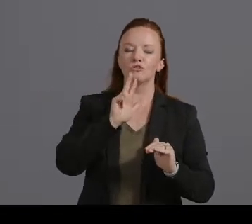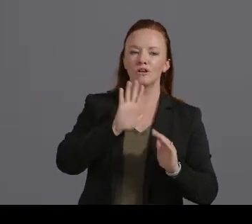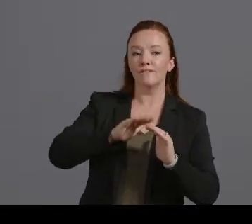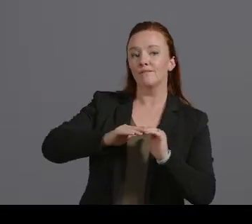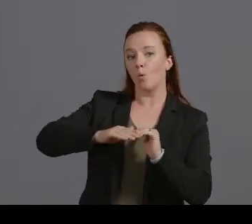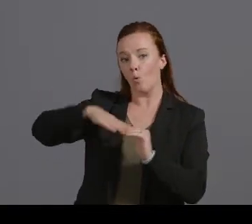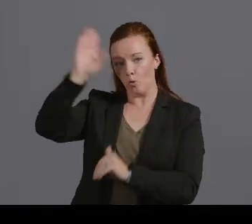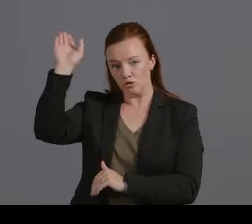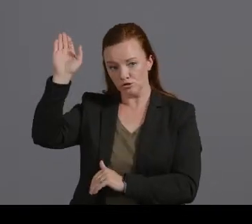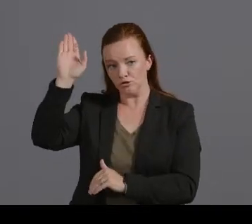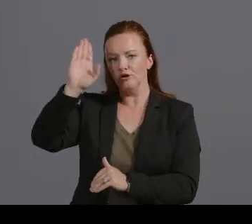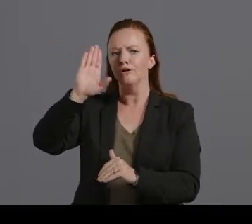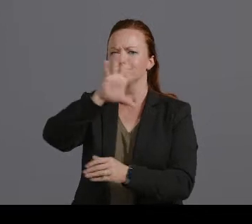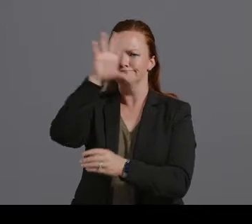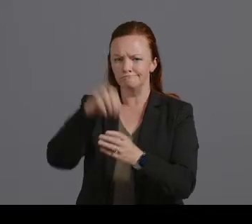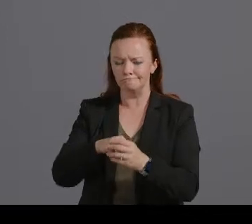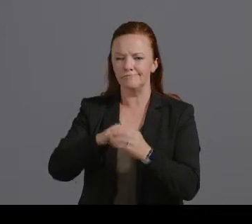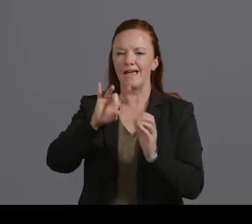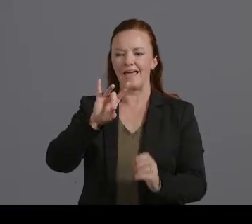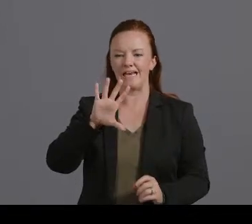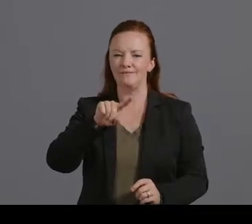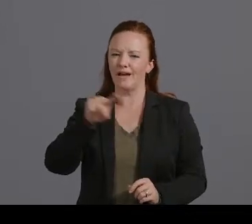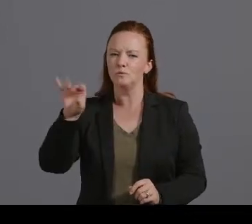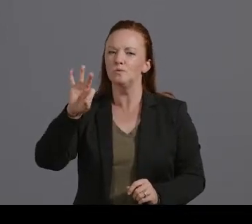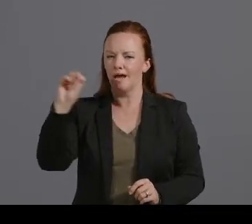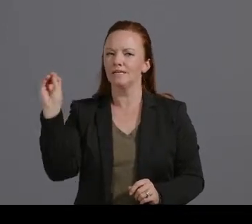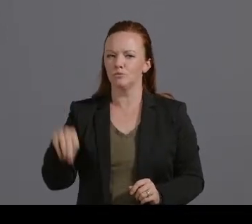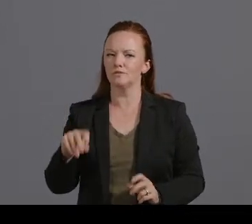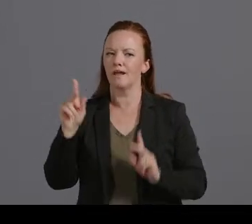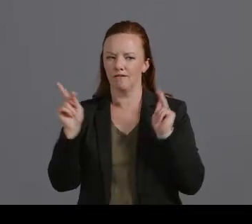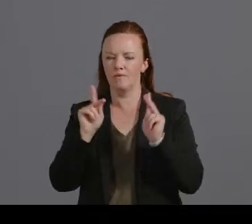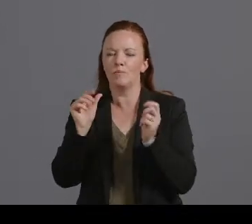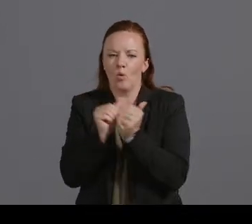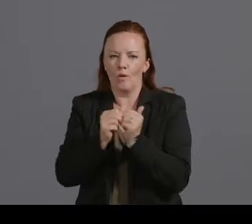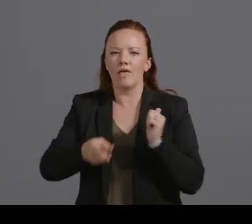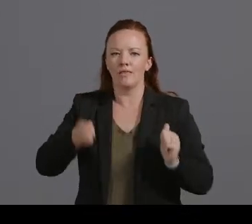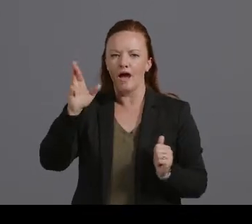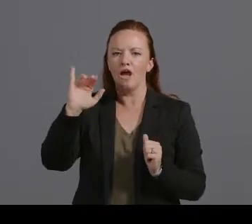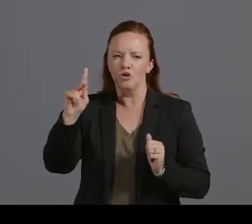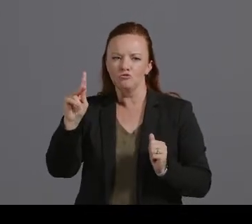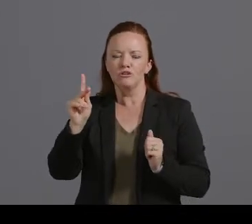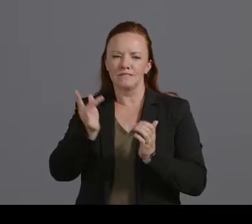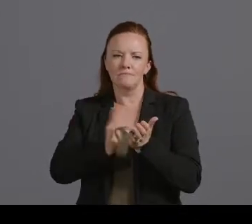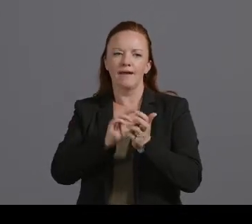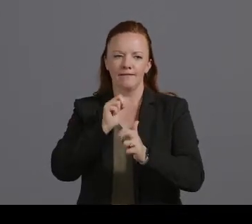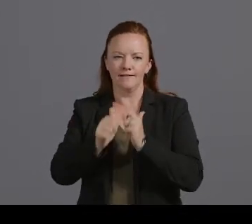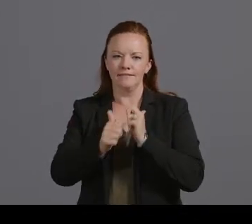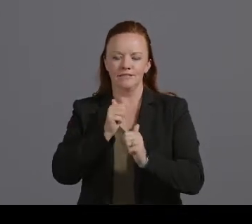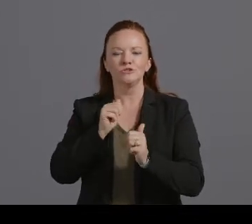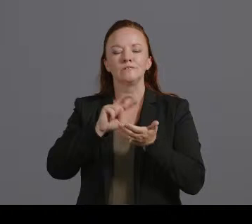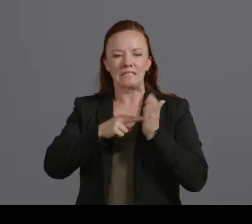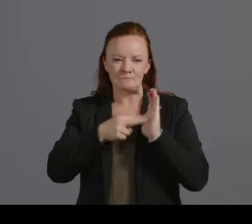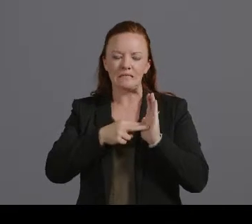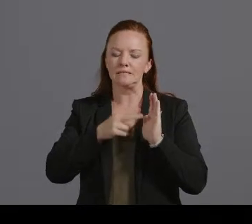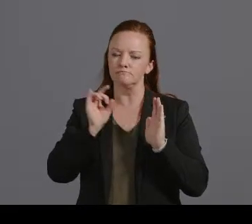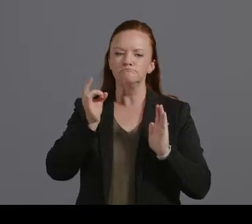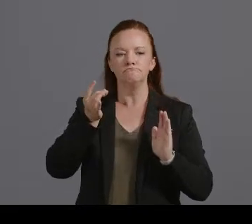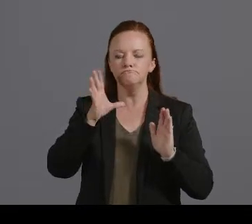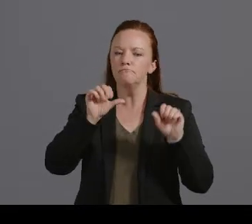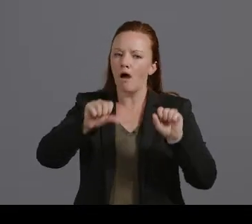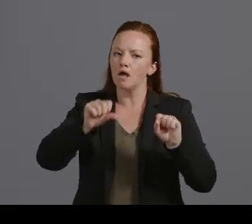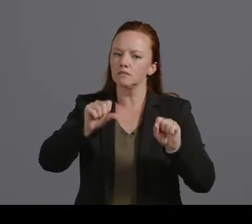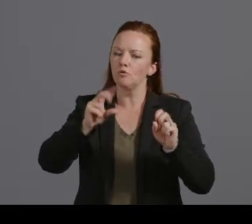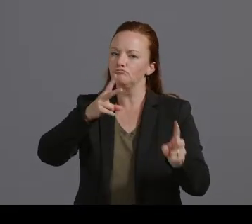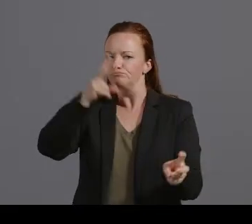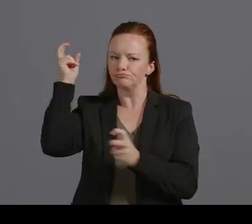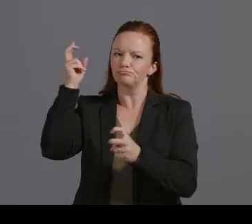that have a high-risk condition that puts them at risk for severe outcomes of COVID-19. And